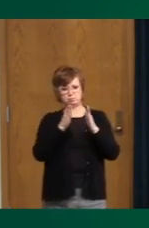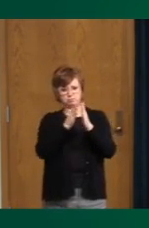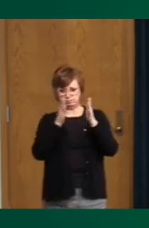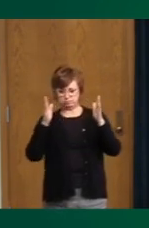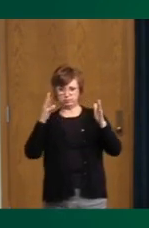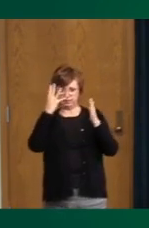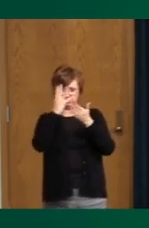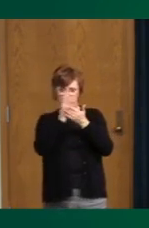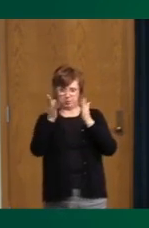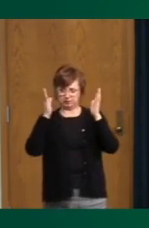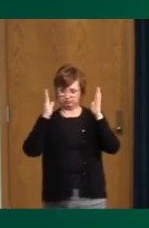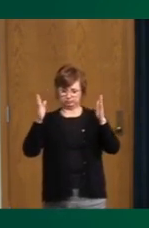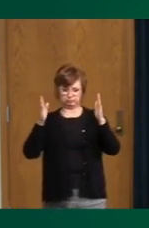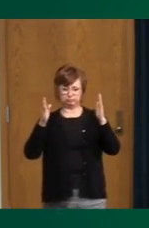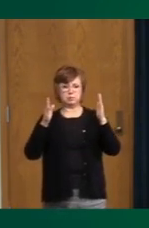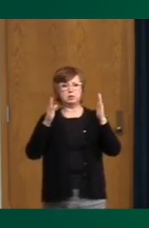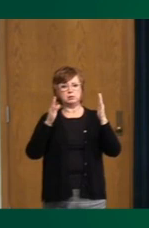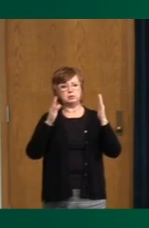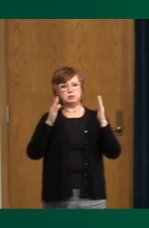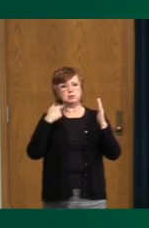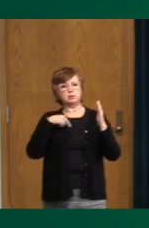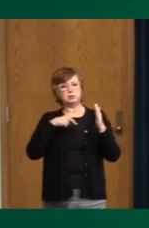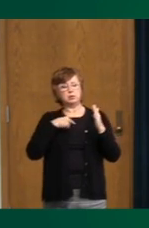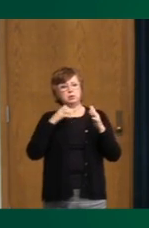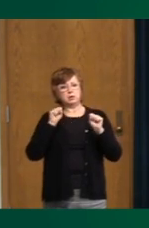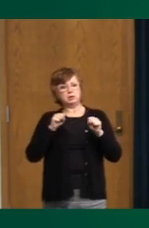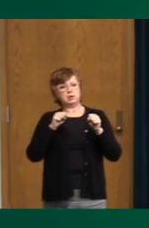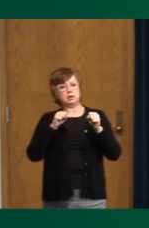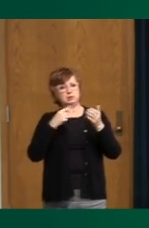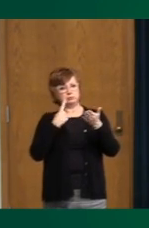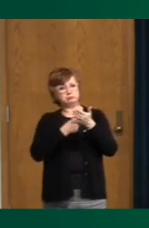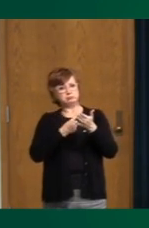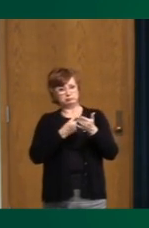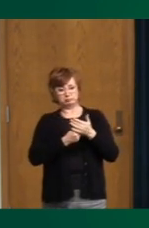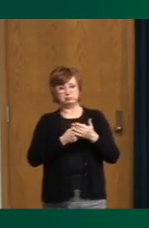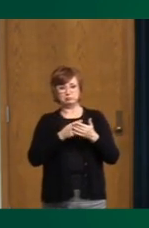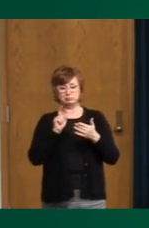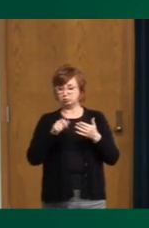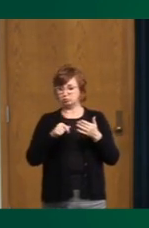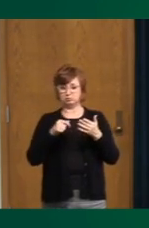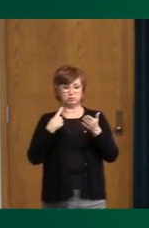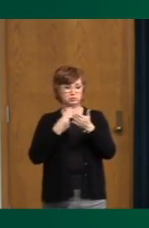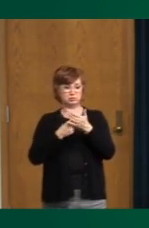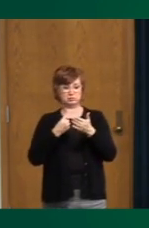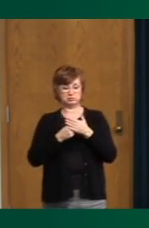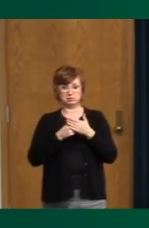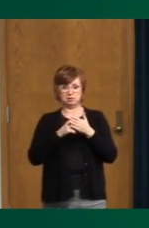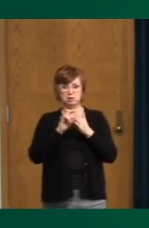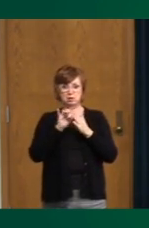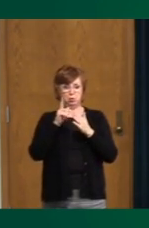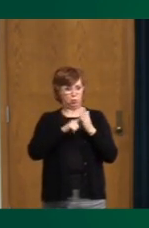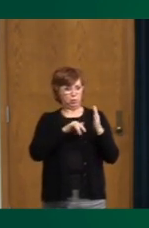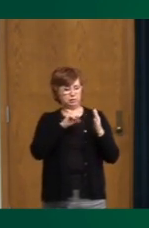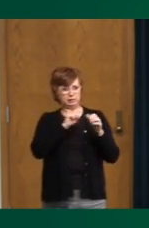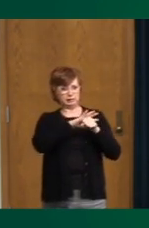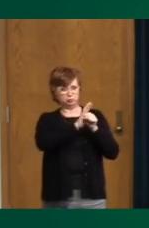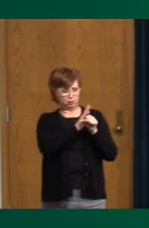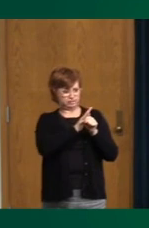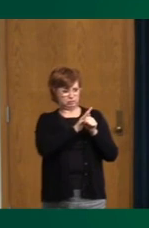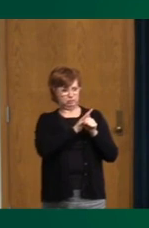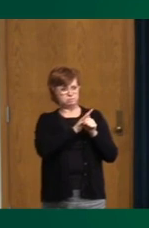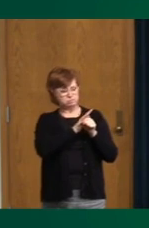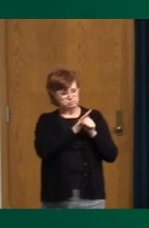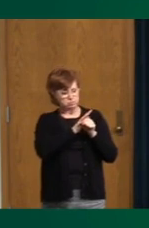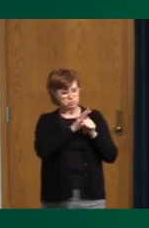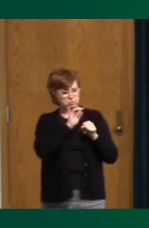have the conversation about what COVID is, and we should have that very public conversation about how it's transmitted and what we can